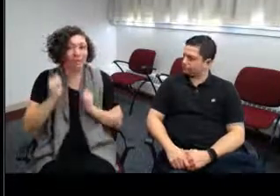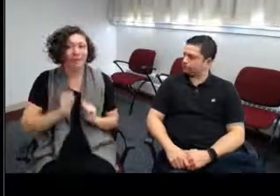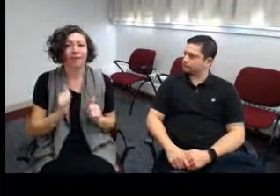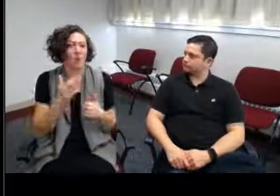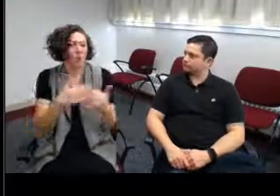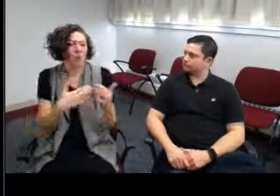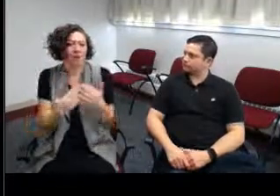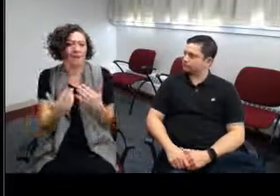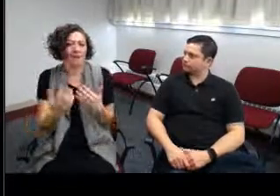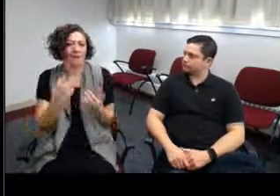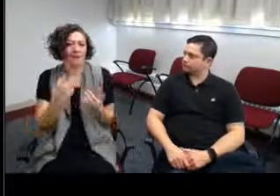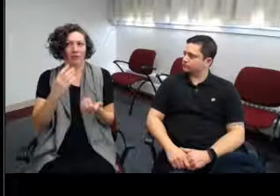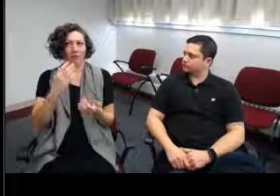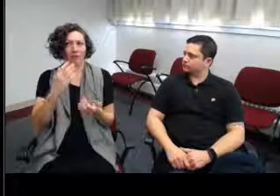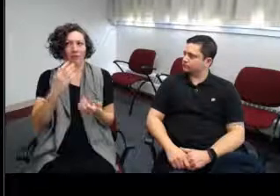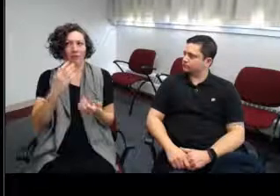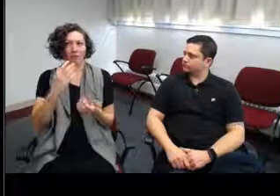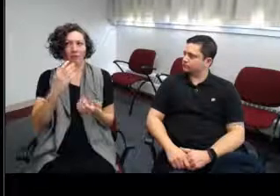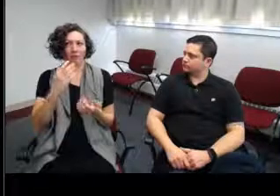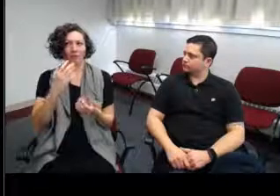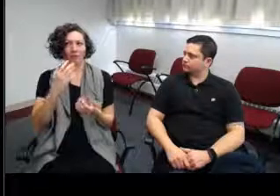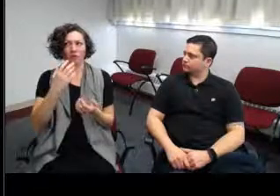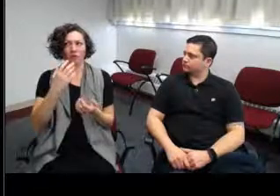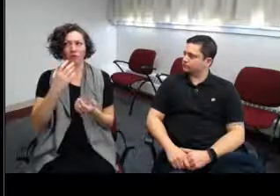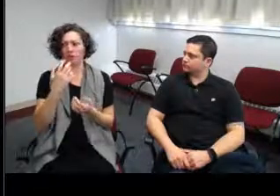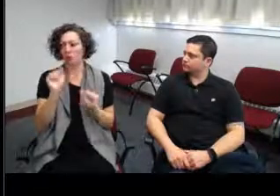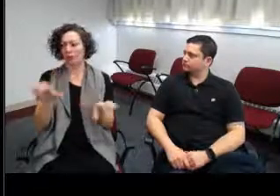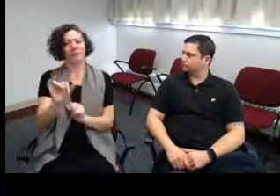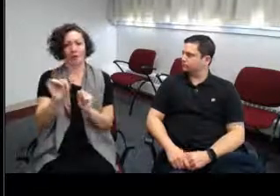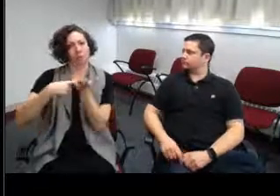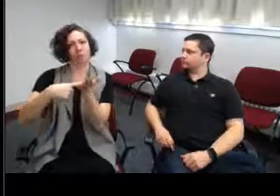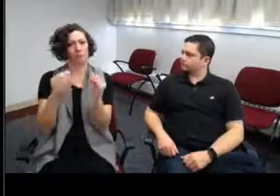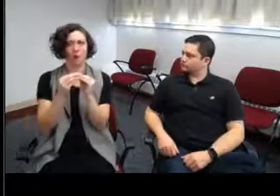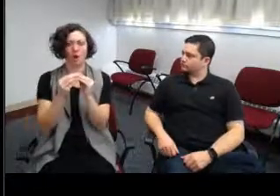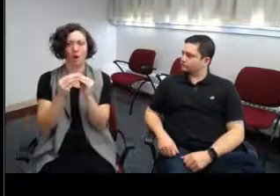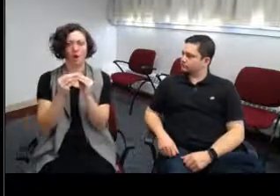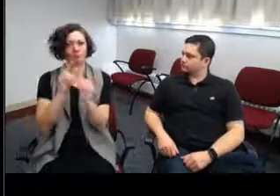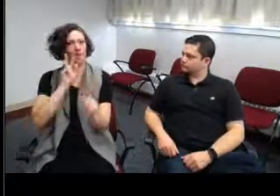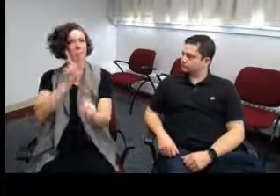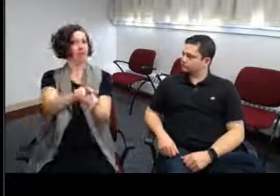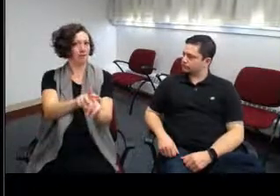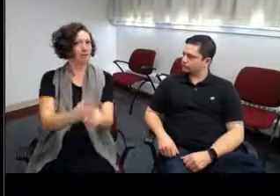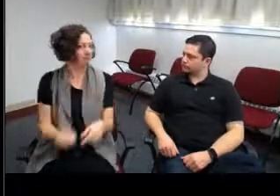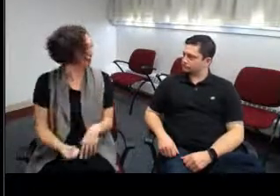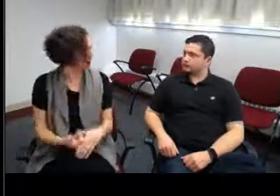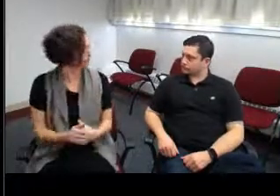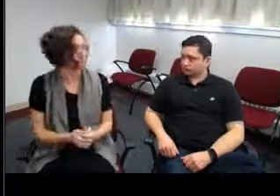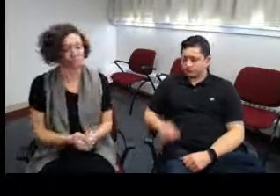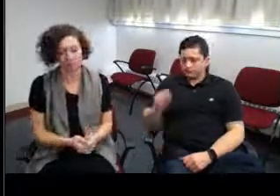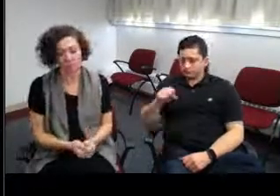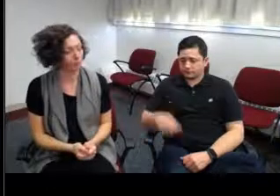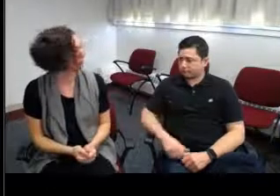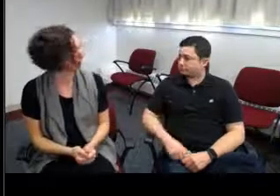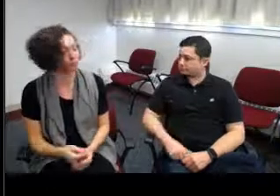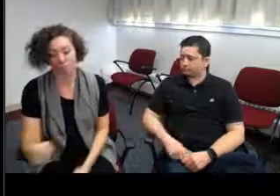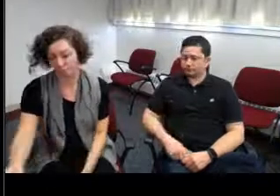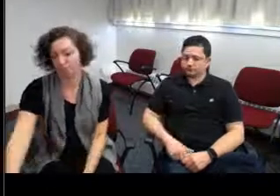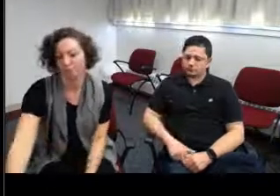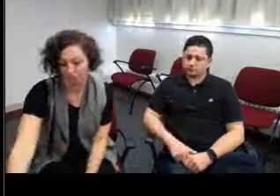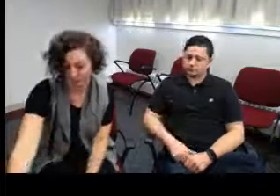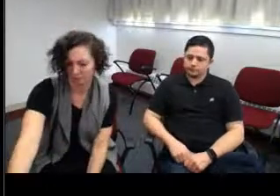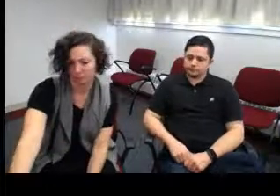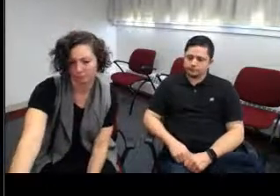do educational games, role-playing, whatever you do, just make sure that it applies